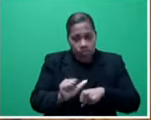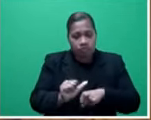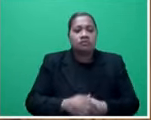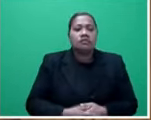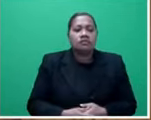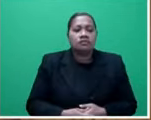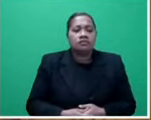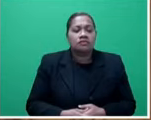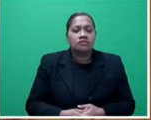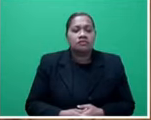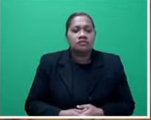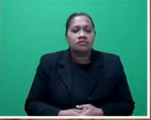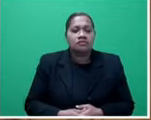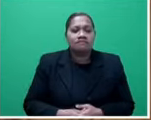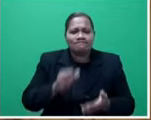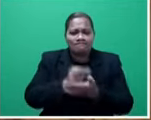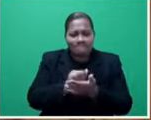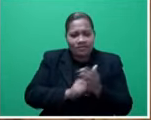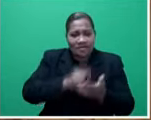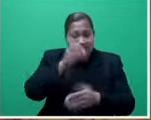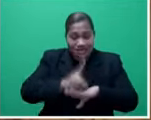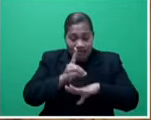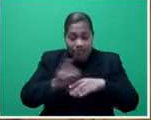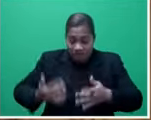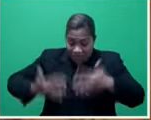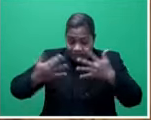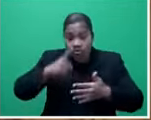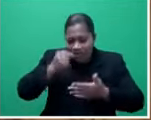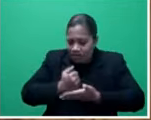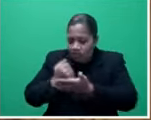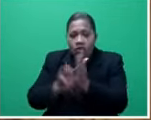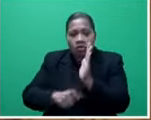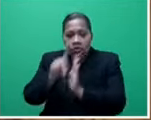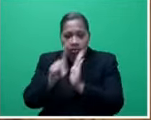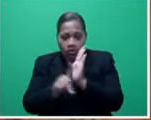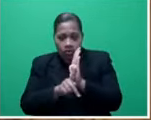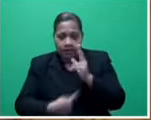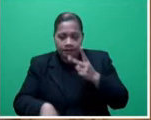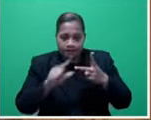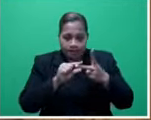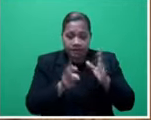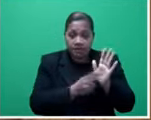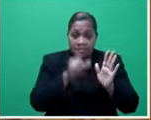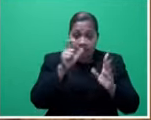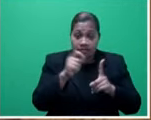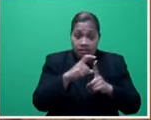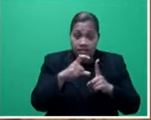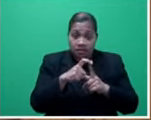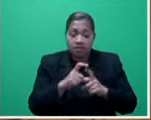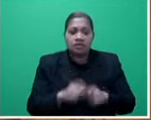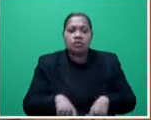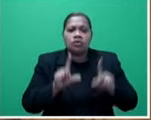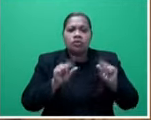comparable, and current and relevant disability data to support its policy. Number two, NCPD carry out periodic